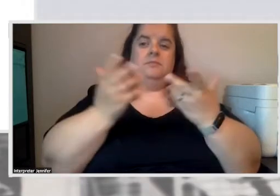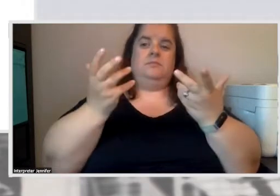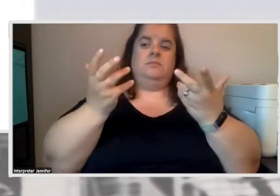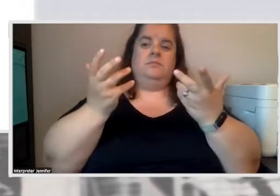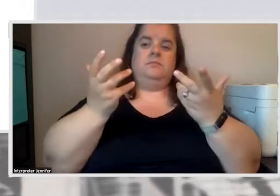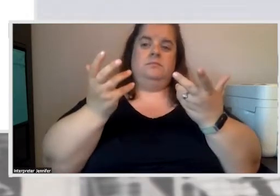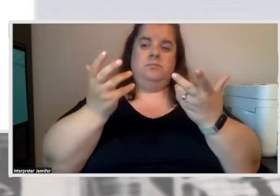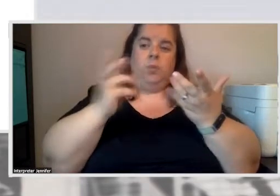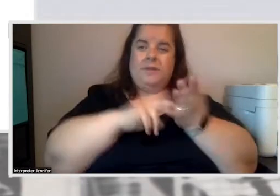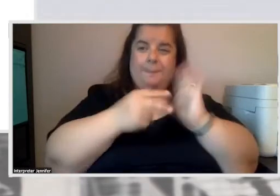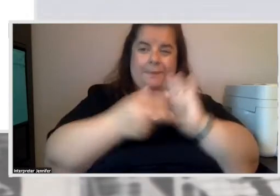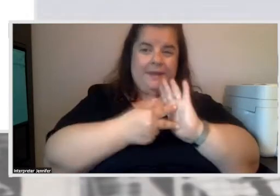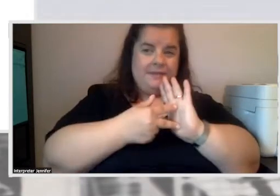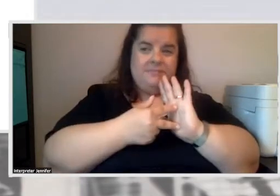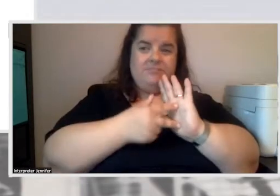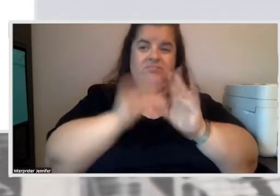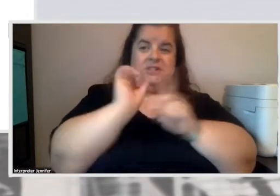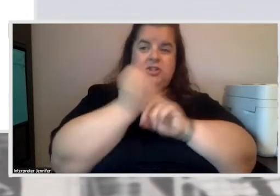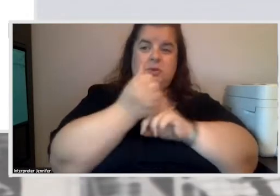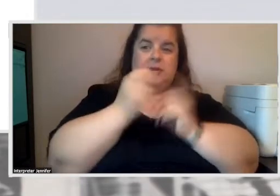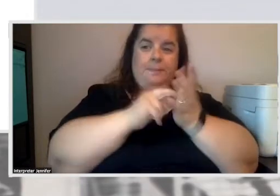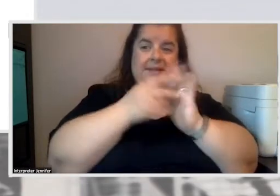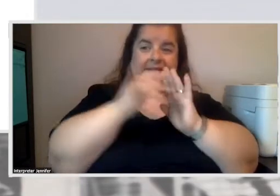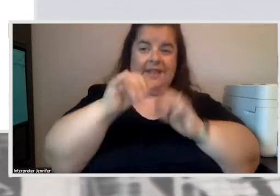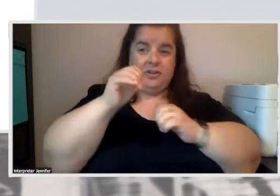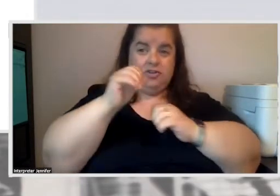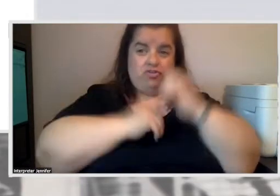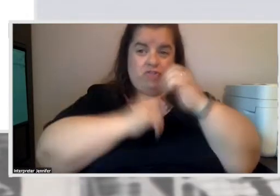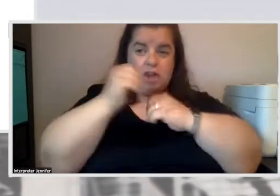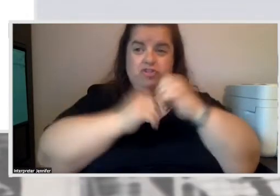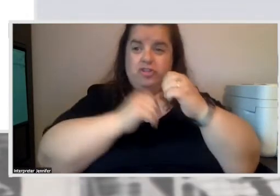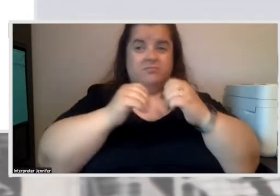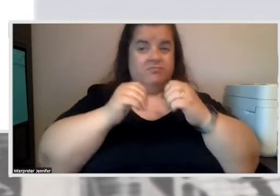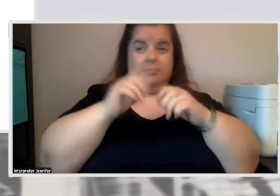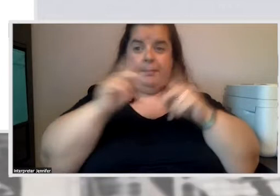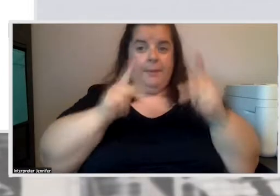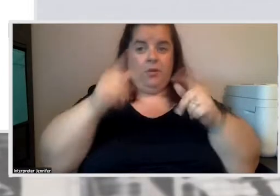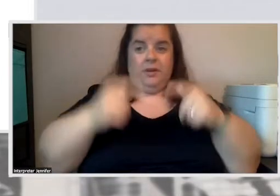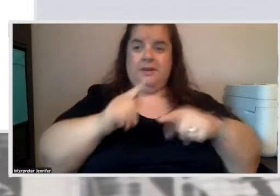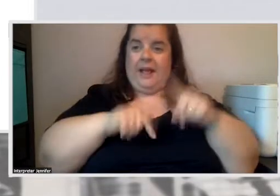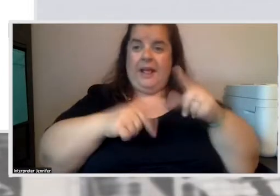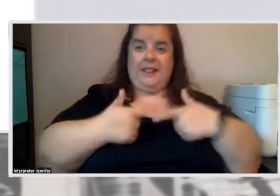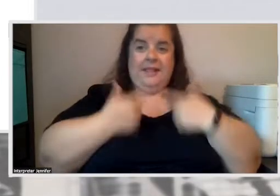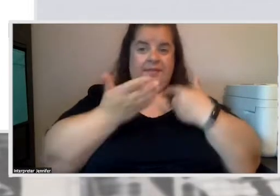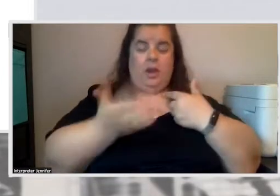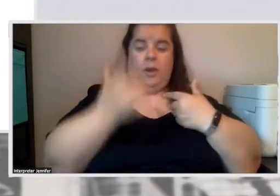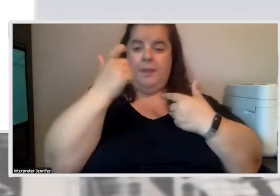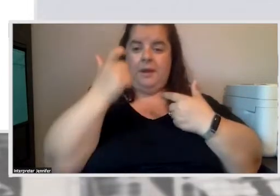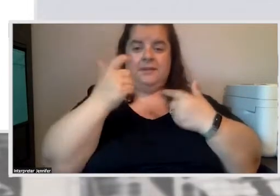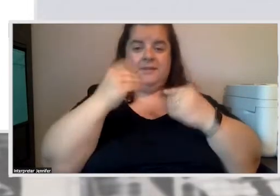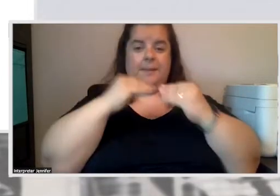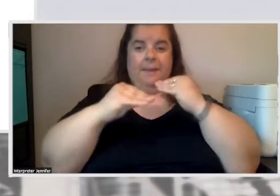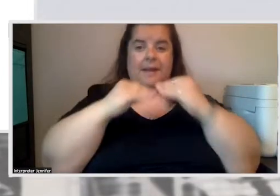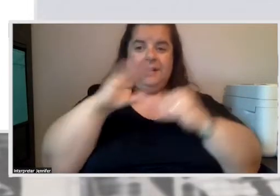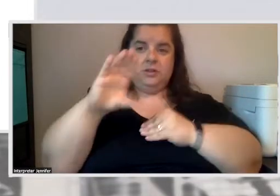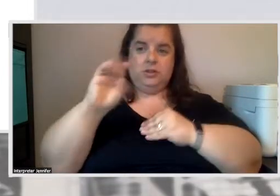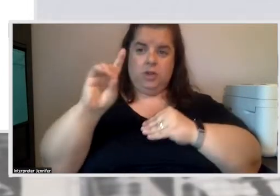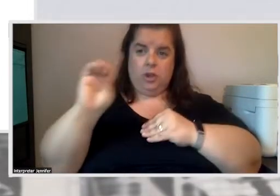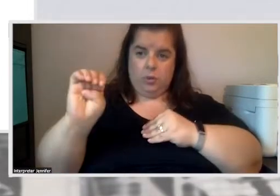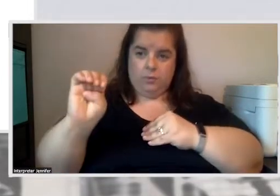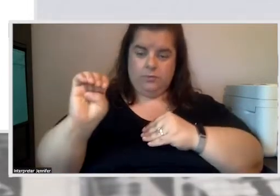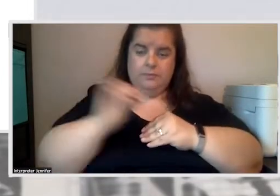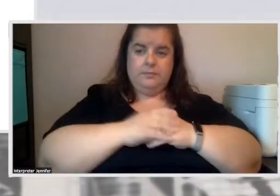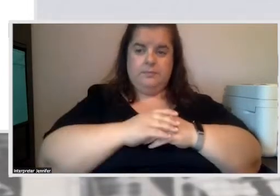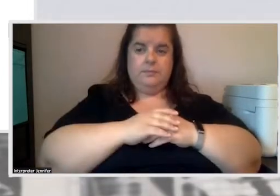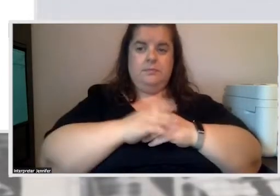are conditions that make the structure unfit for human occupancy under the adopted property maintenance code. It can be for something